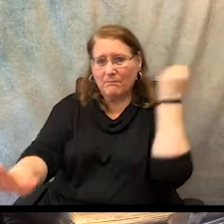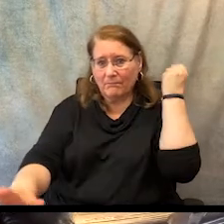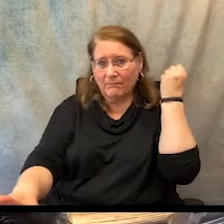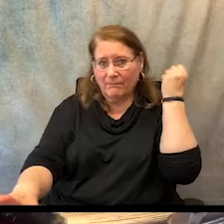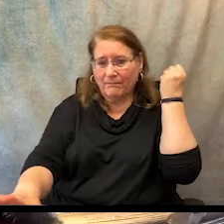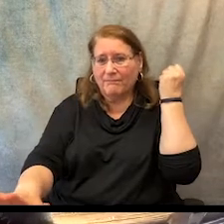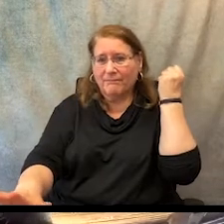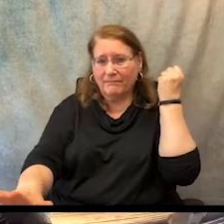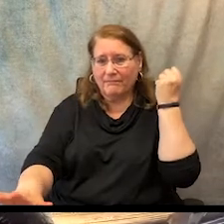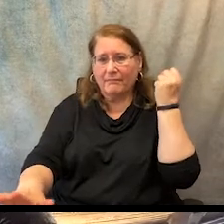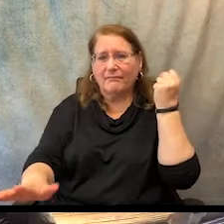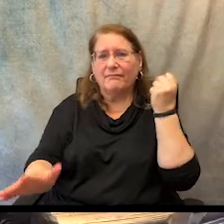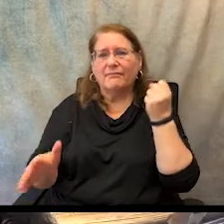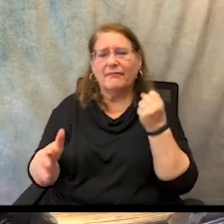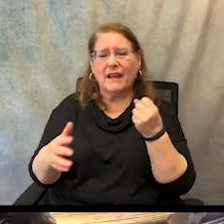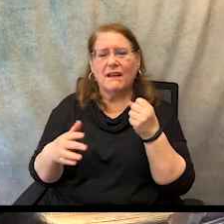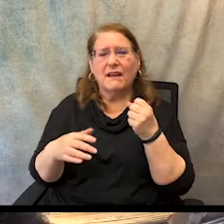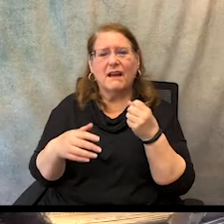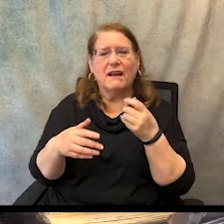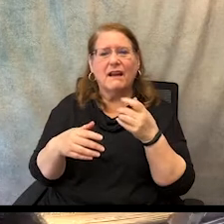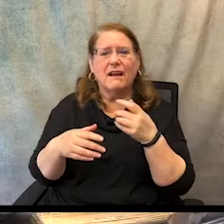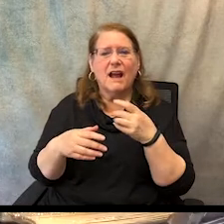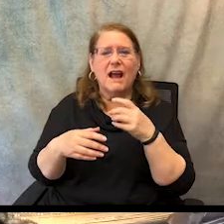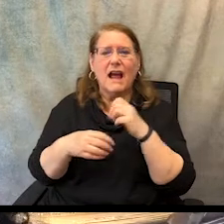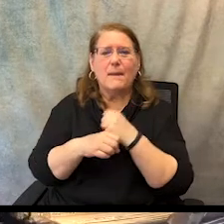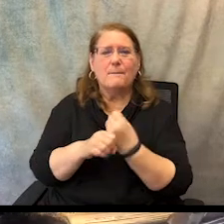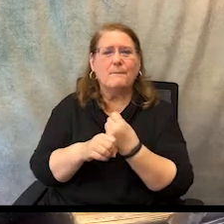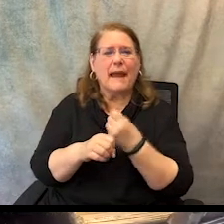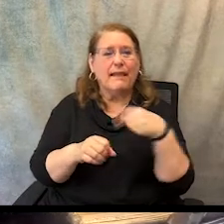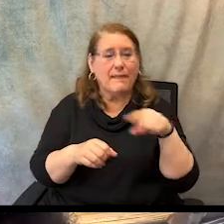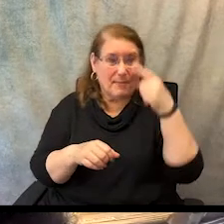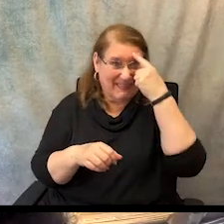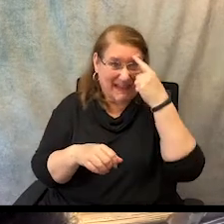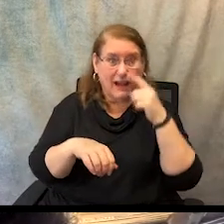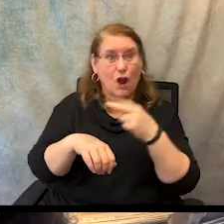and letting them to catch the religion and thinking that the religion is